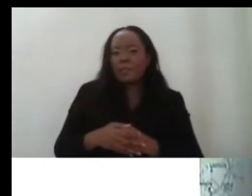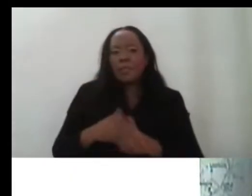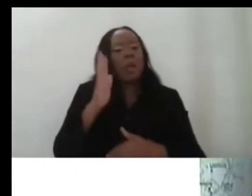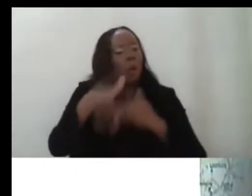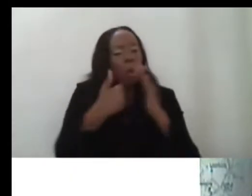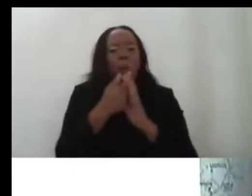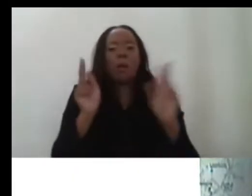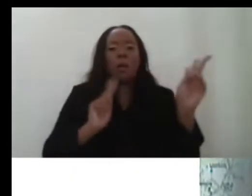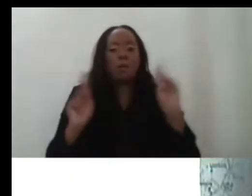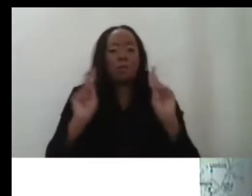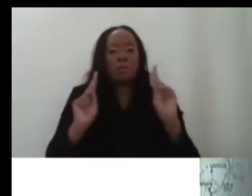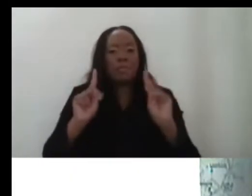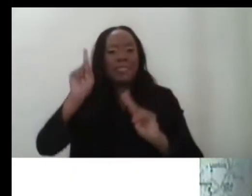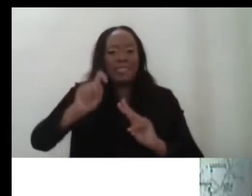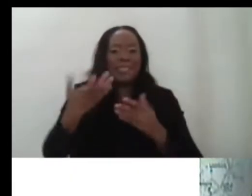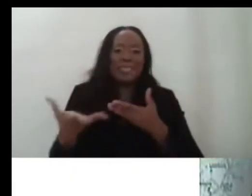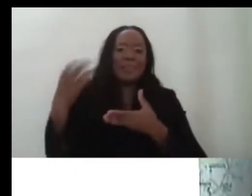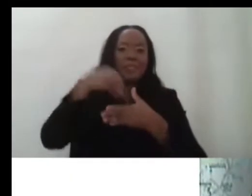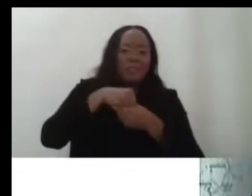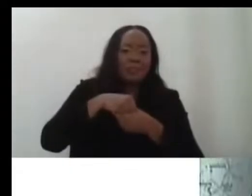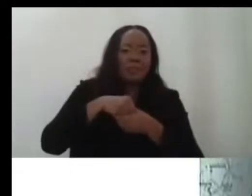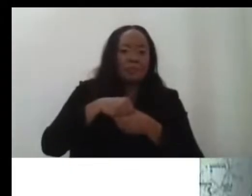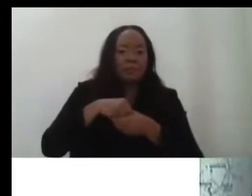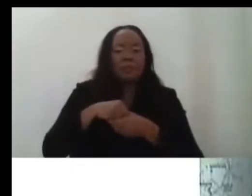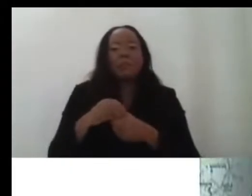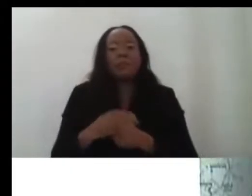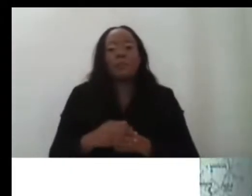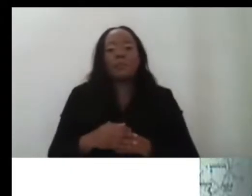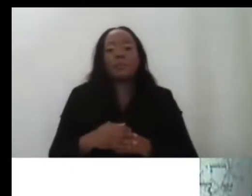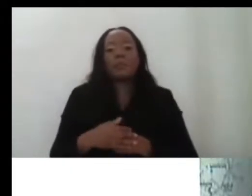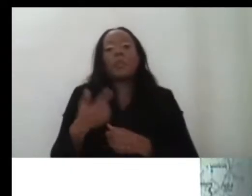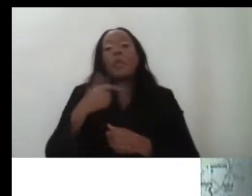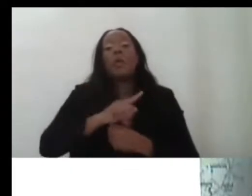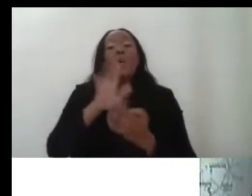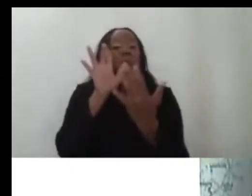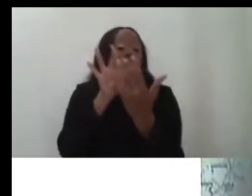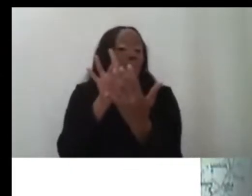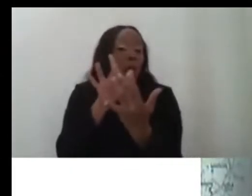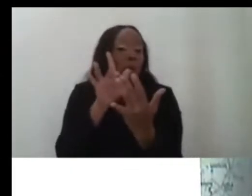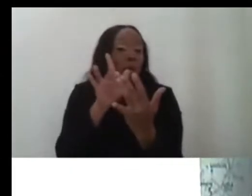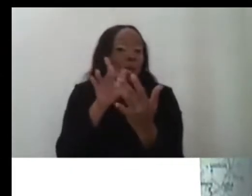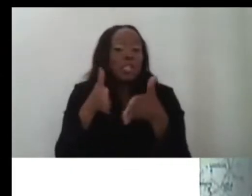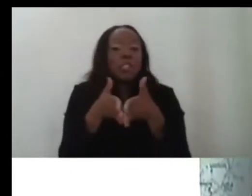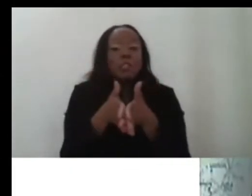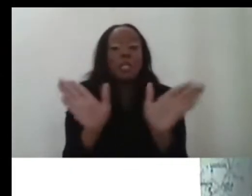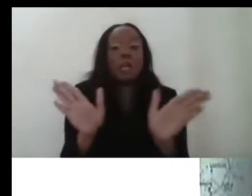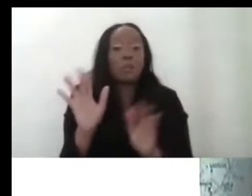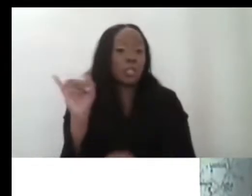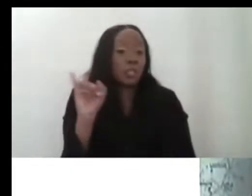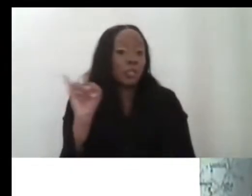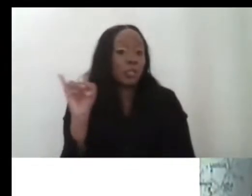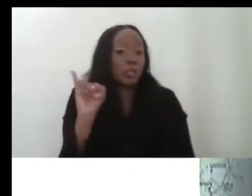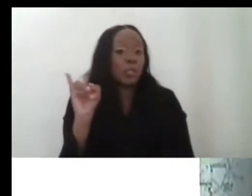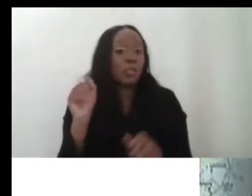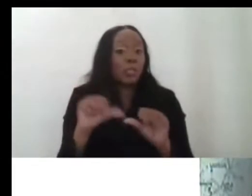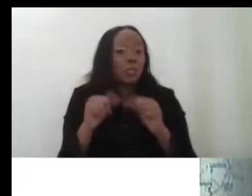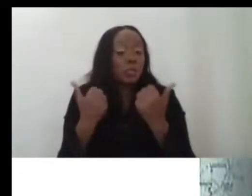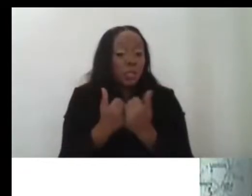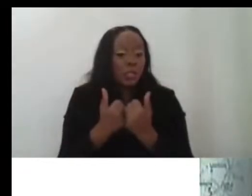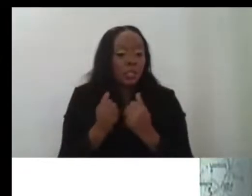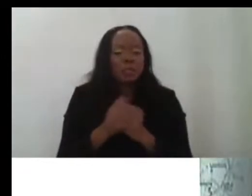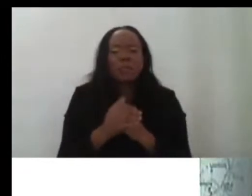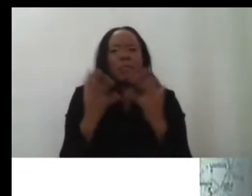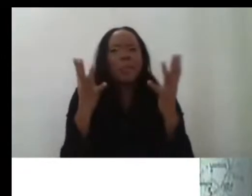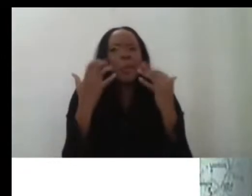part. We reached out to the General Insurance Association of Barbados just to get an understanding of the numbers that we face in the